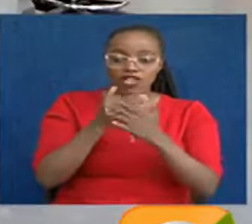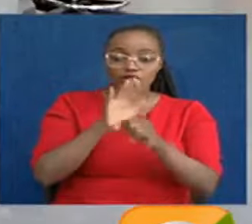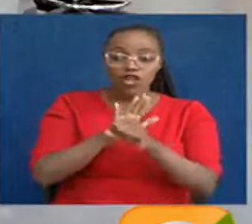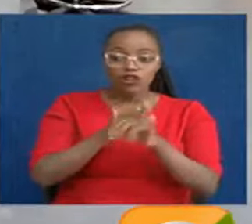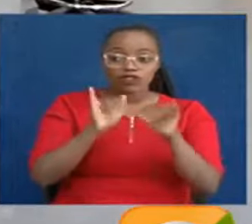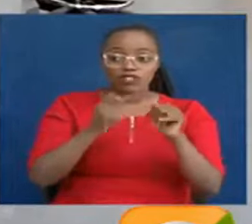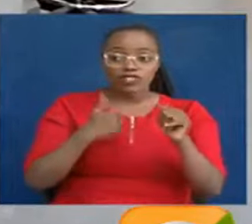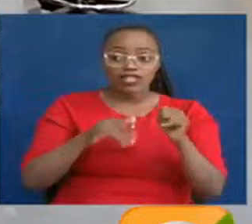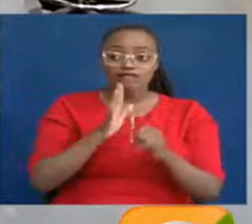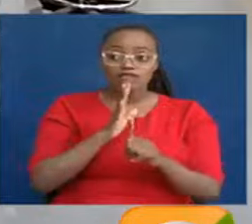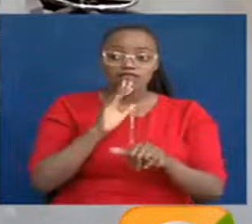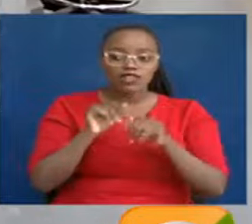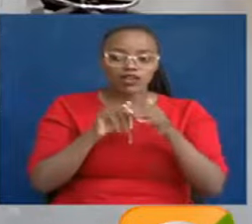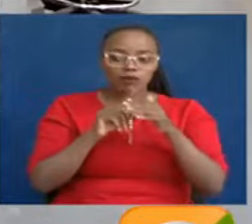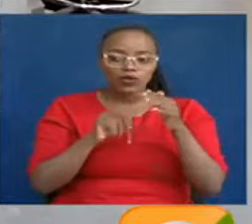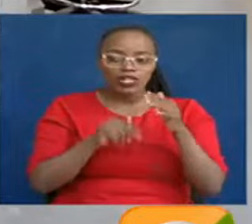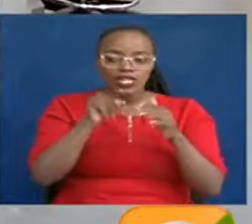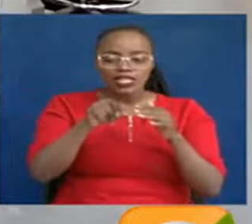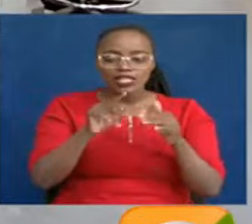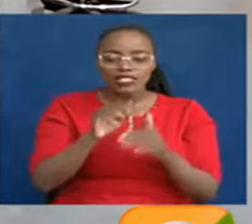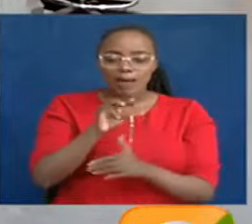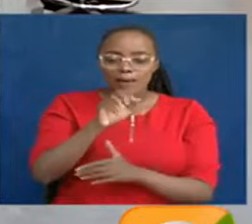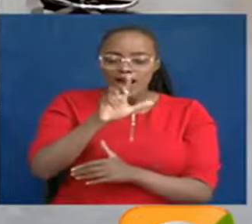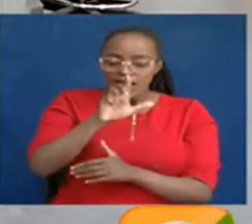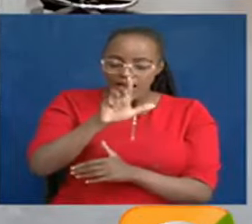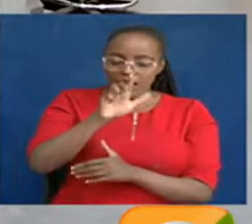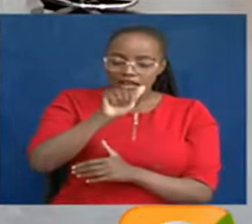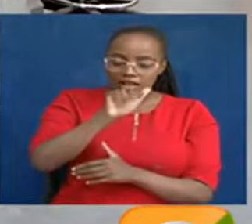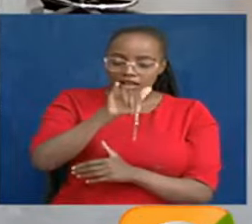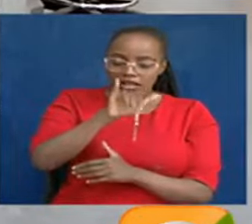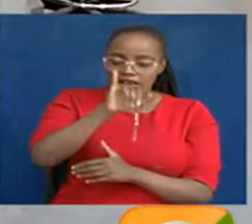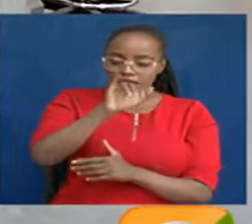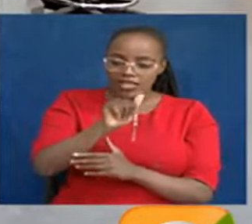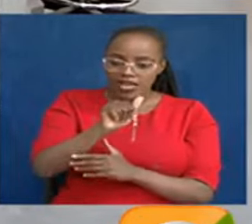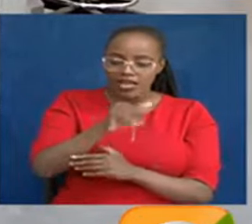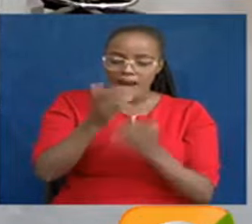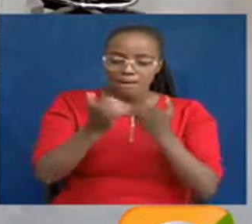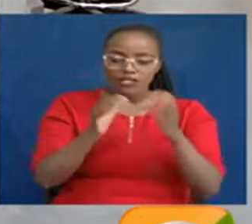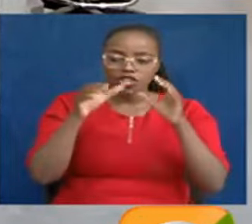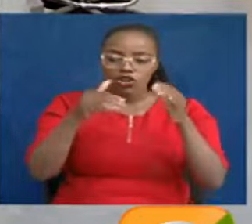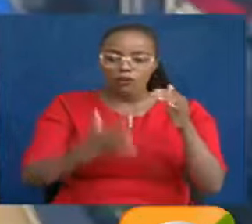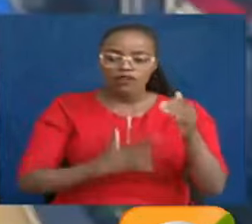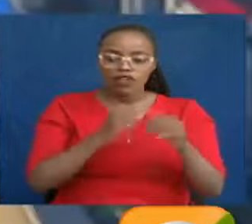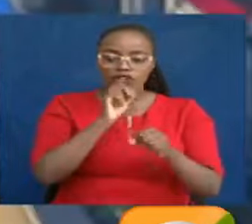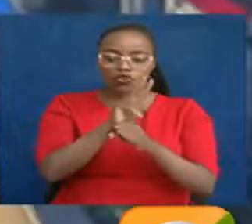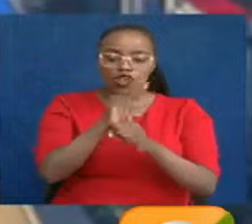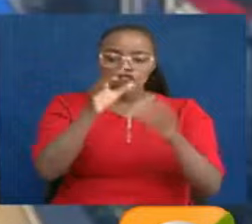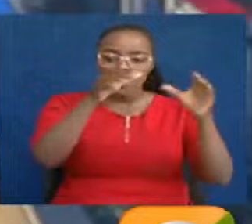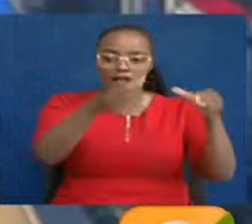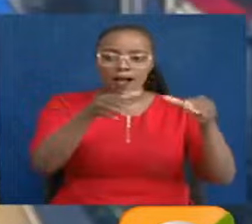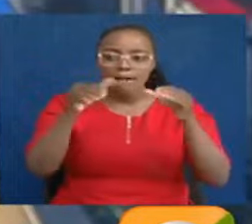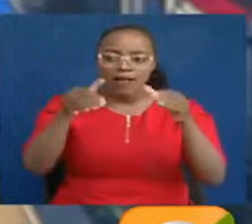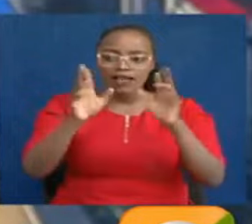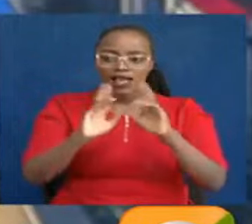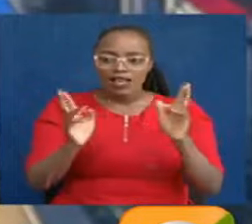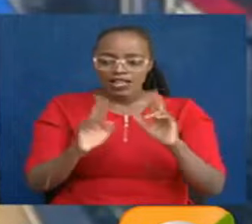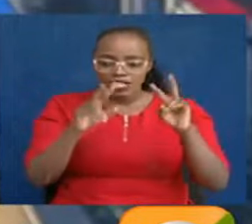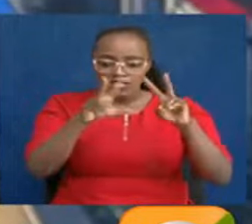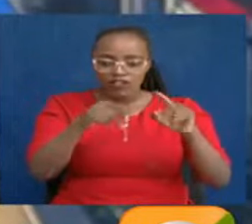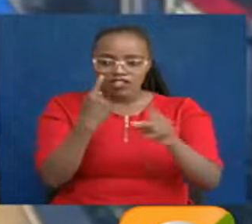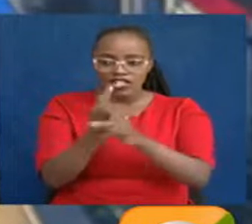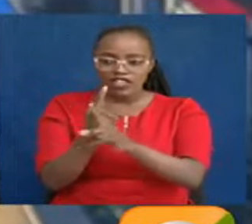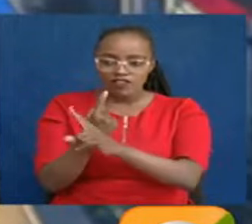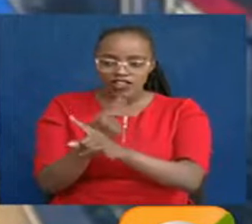here to talk about this Malaysian business community visit to Kenya. 12 companies here exploring the